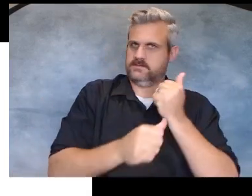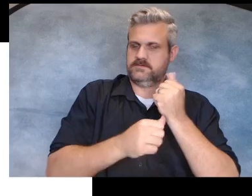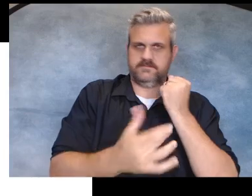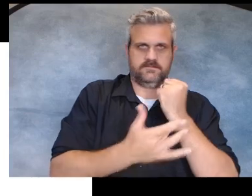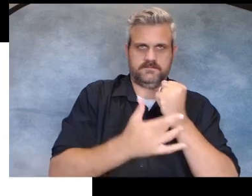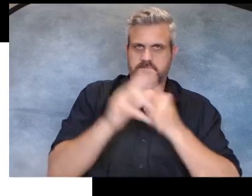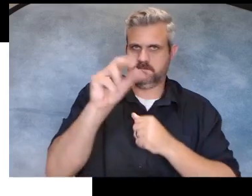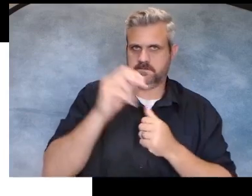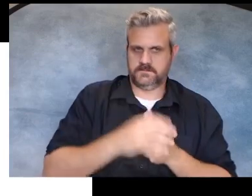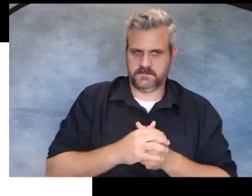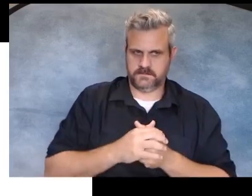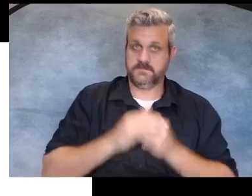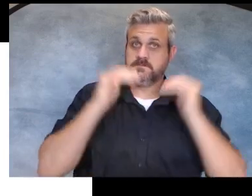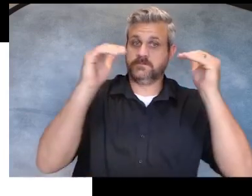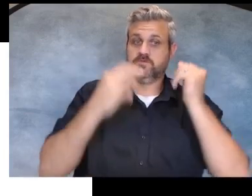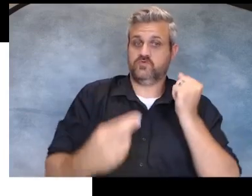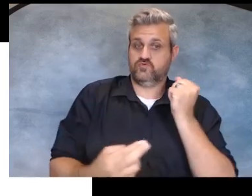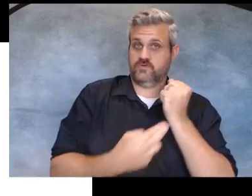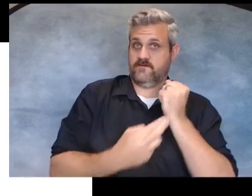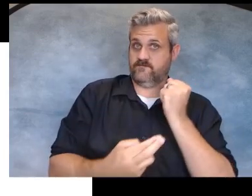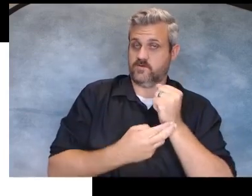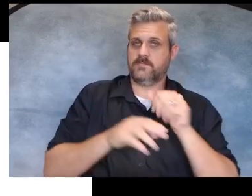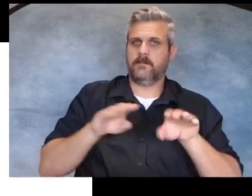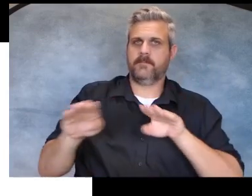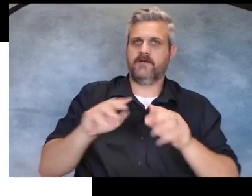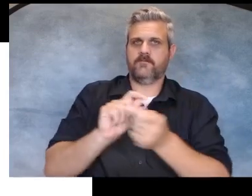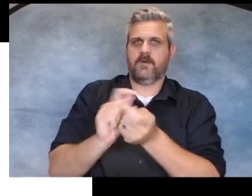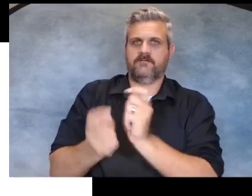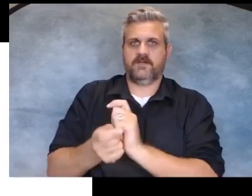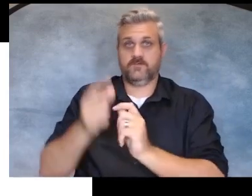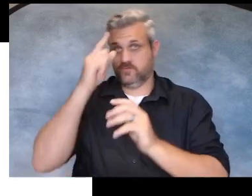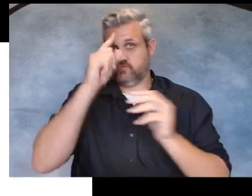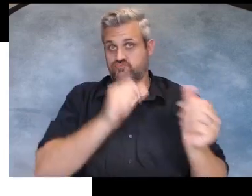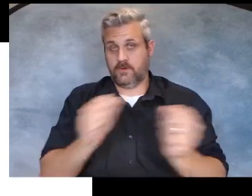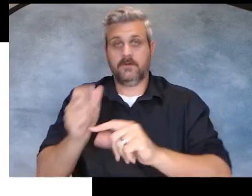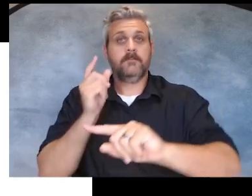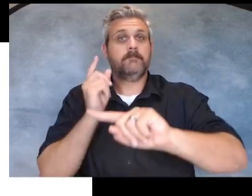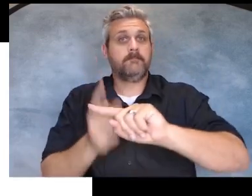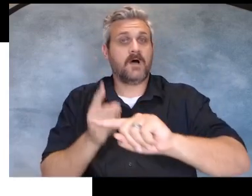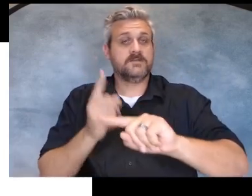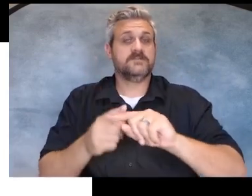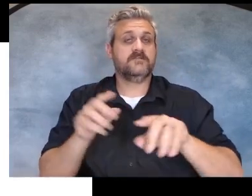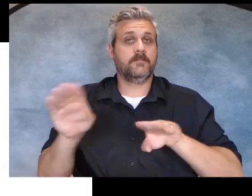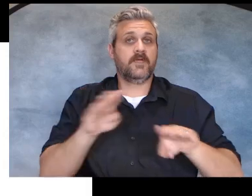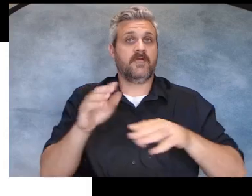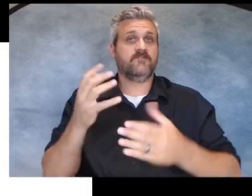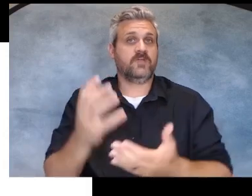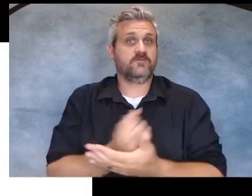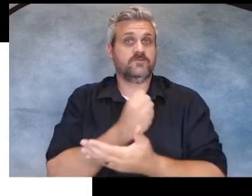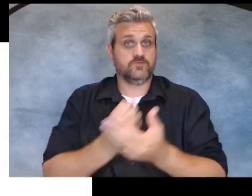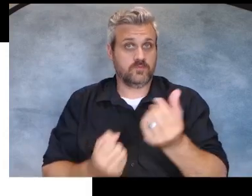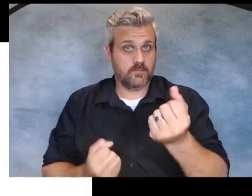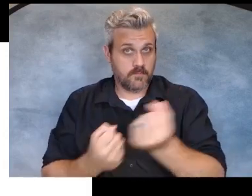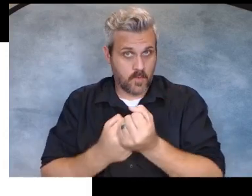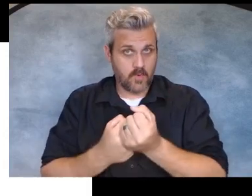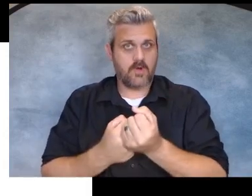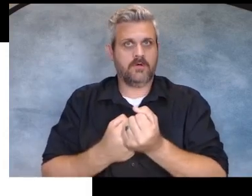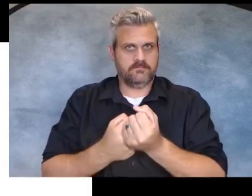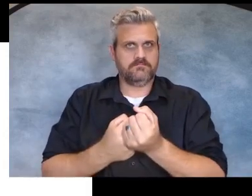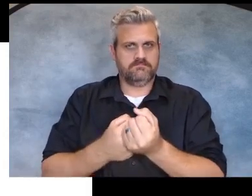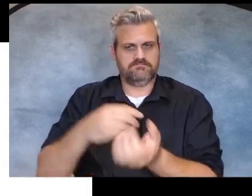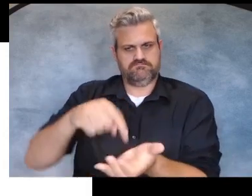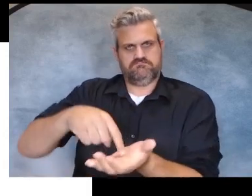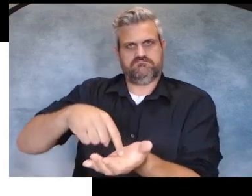technology. Reinforcement or behavior modification strategies, which are positive behavioral interventions and support